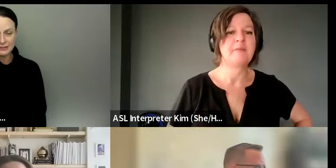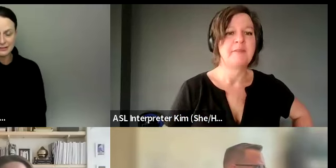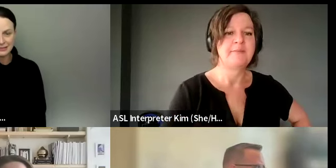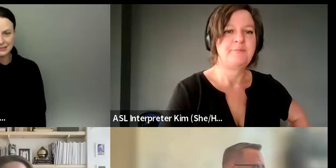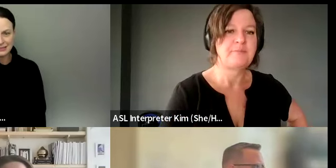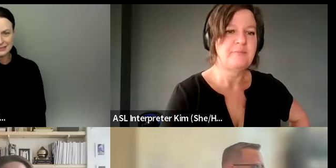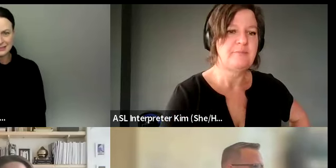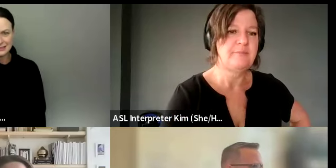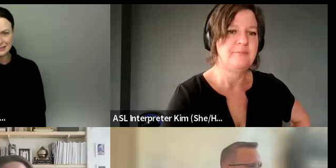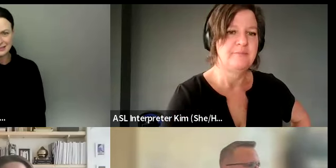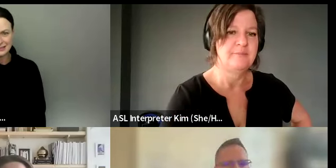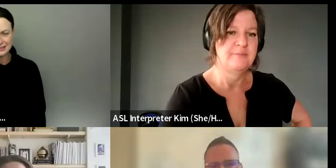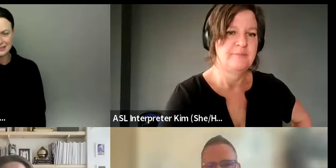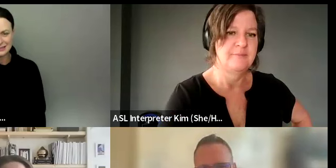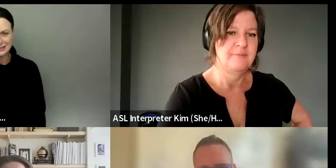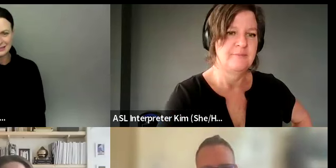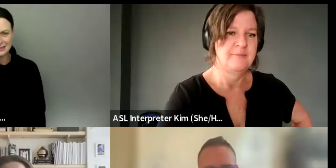yourself?